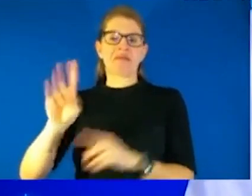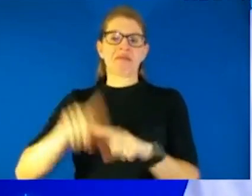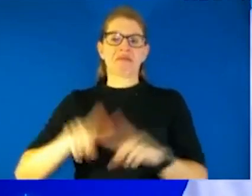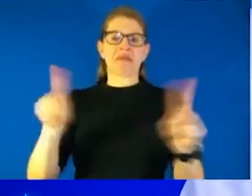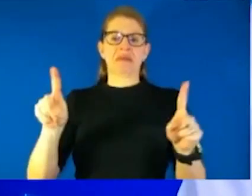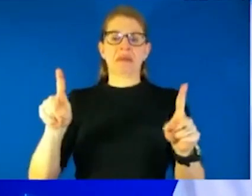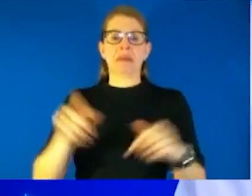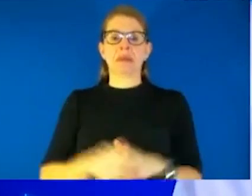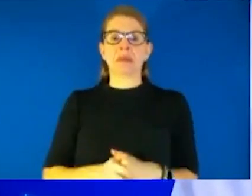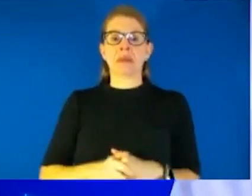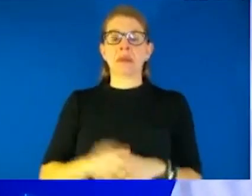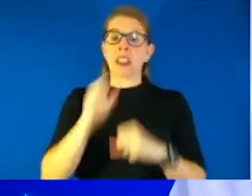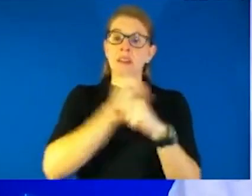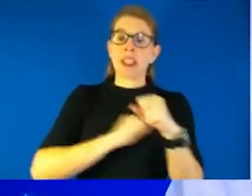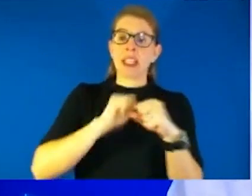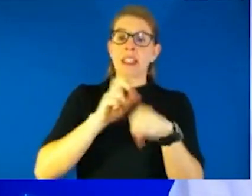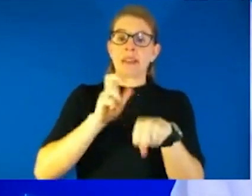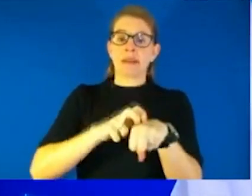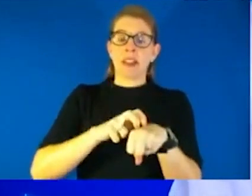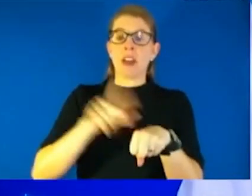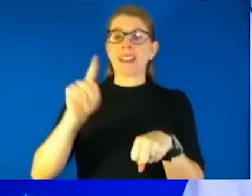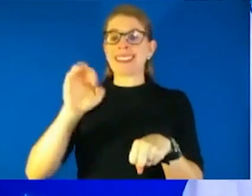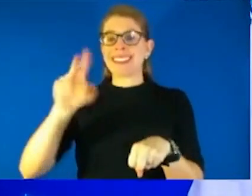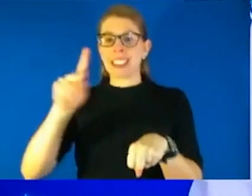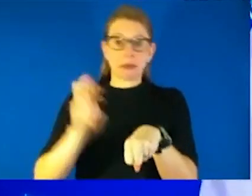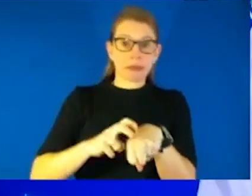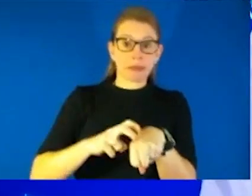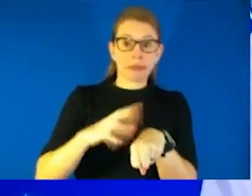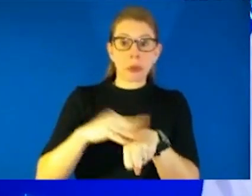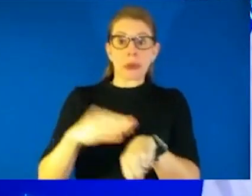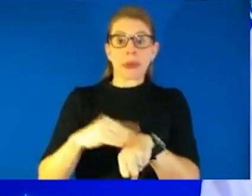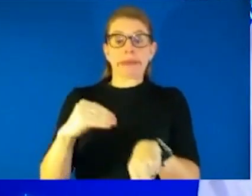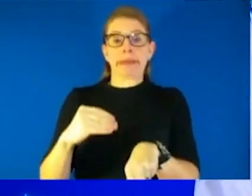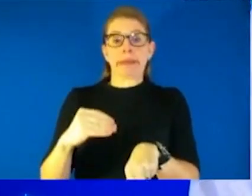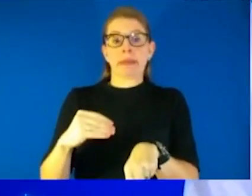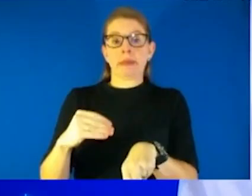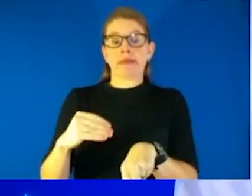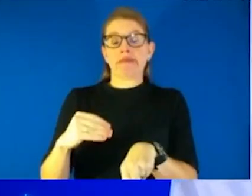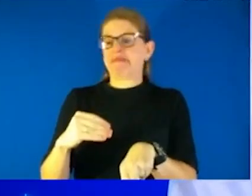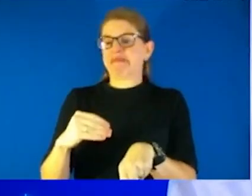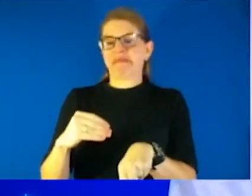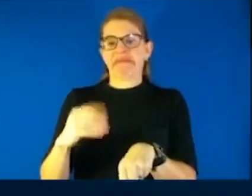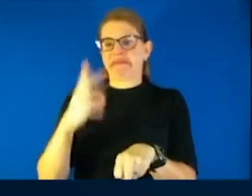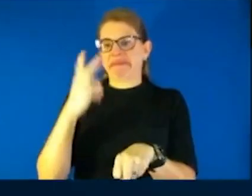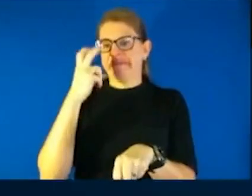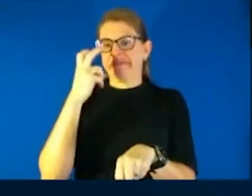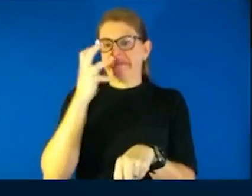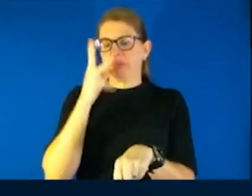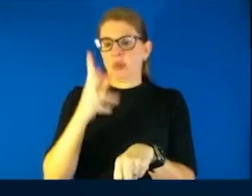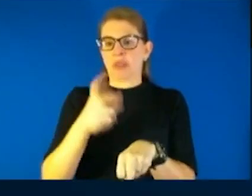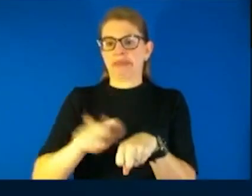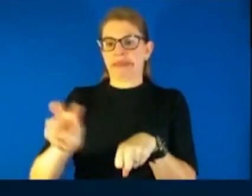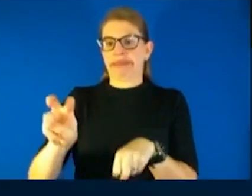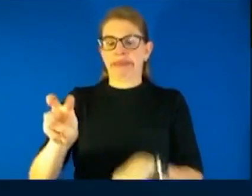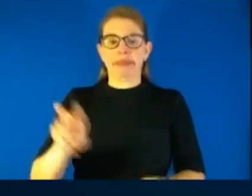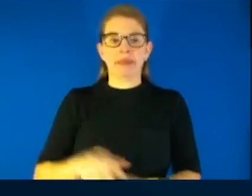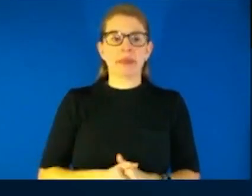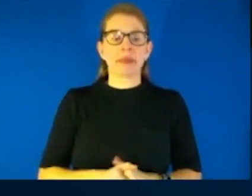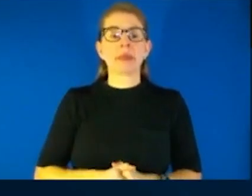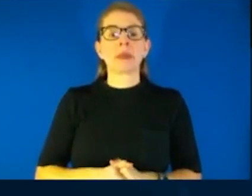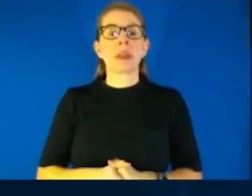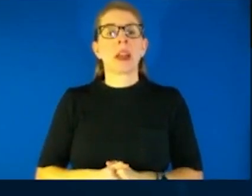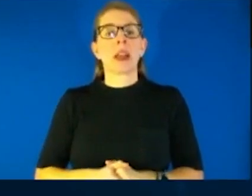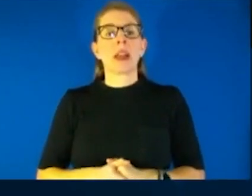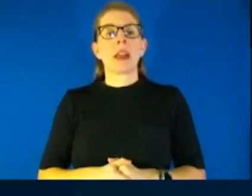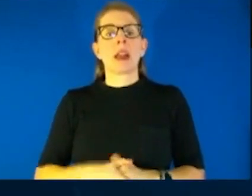mosquito or tick that would be feeding on you at that time is likely very, very small. So. You know, I ask this question a lot, though. What is with booster